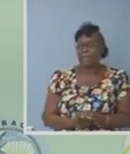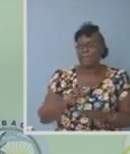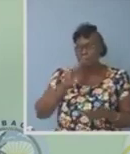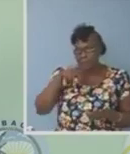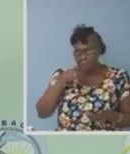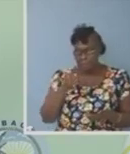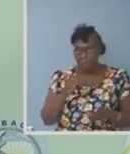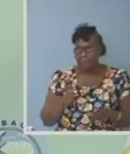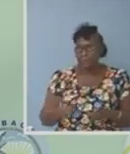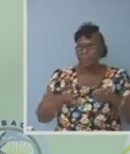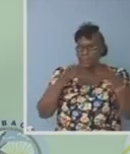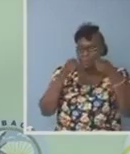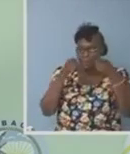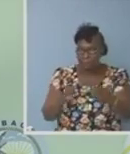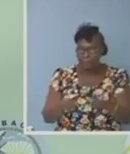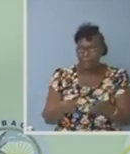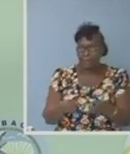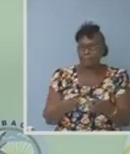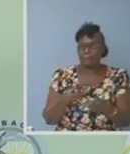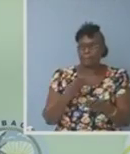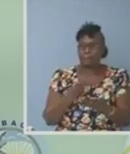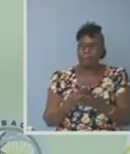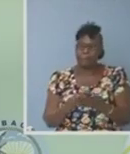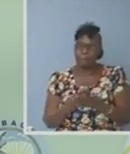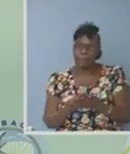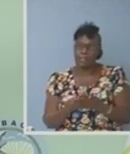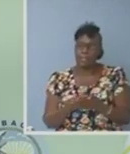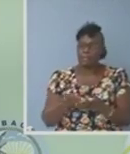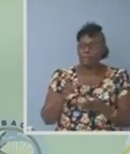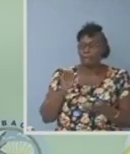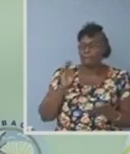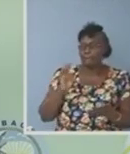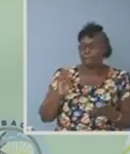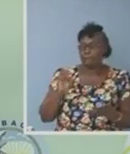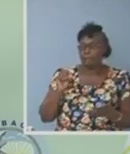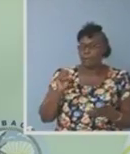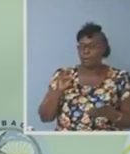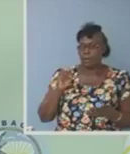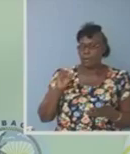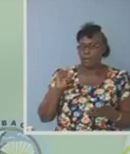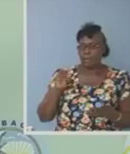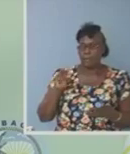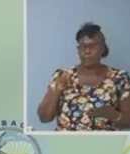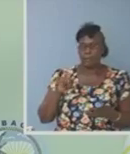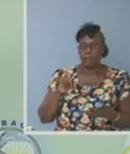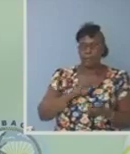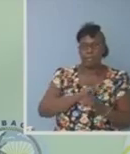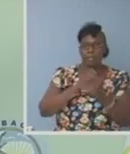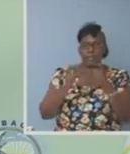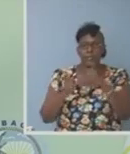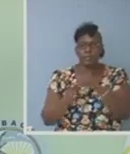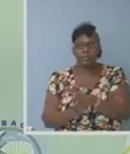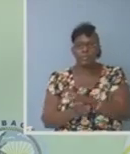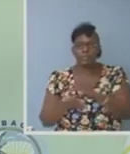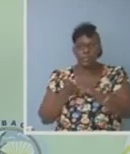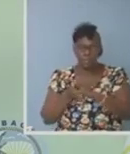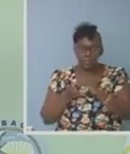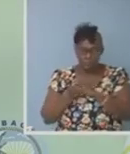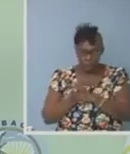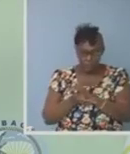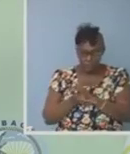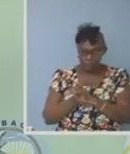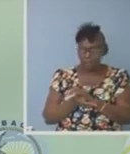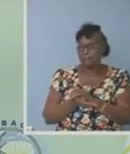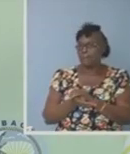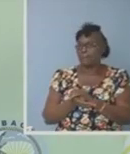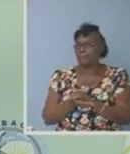foreign exchange into the market through the Exim Bank. And you know that initiative by